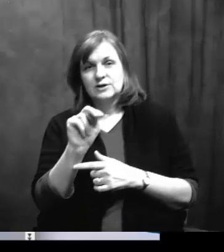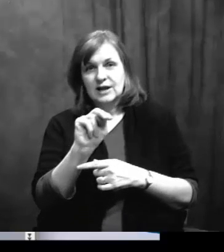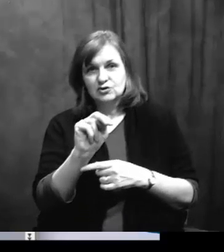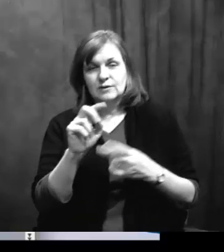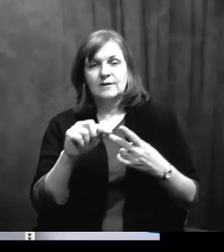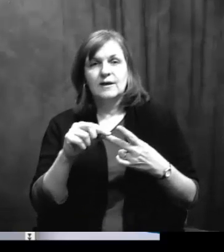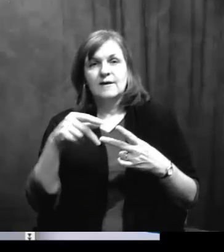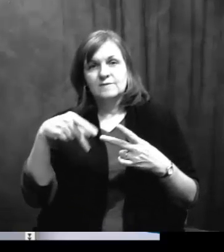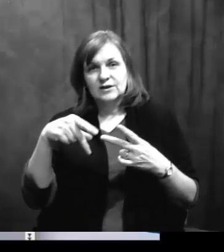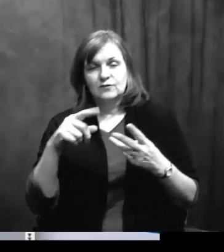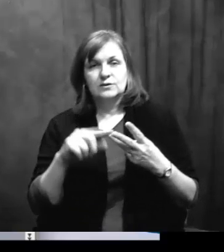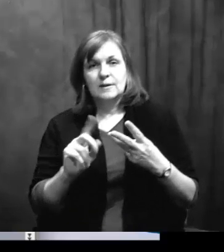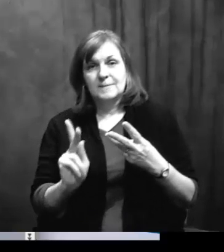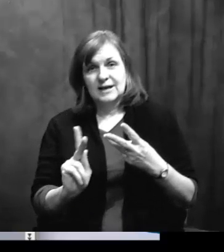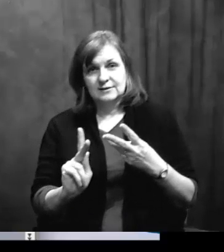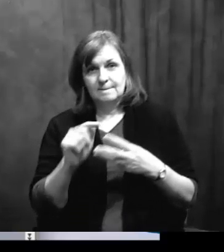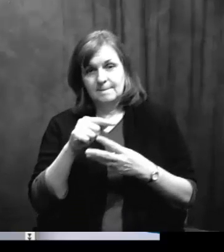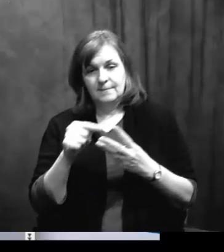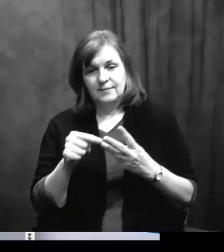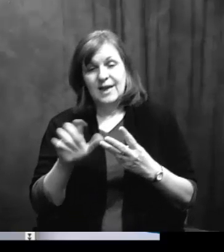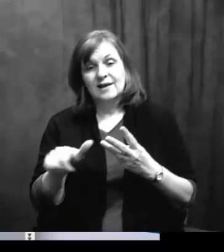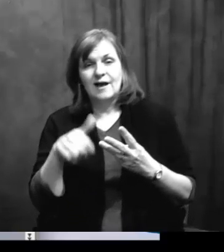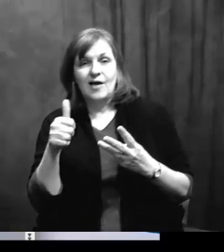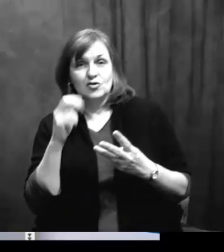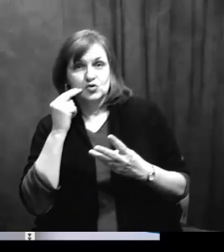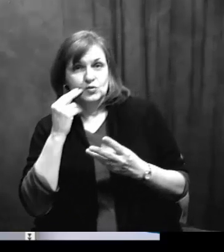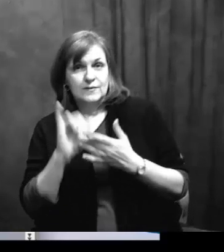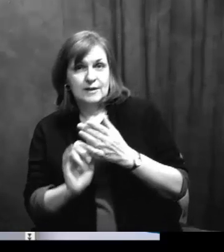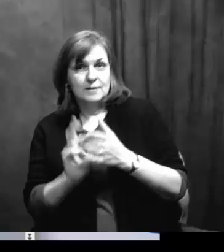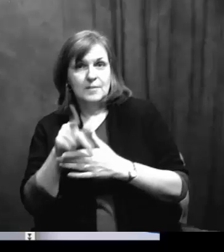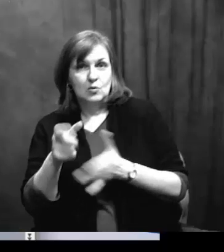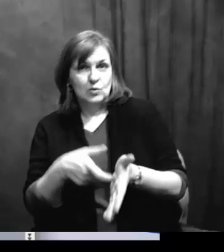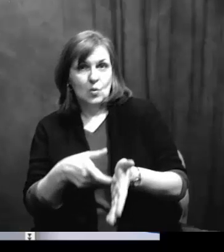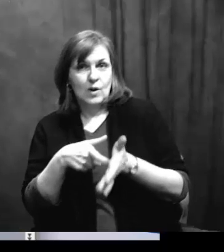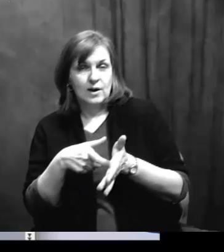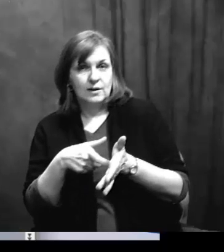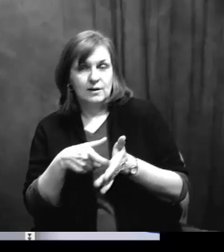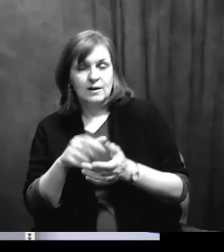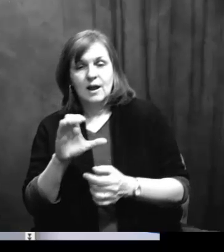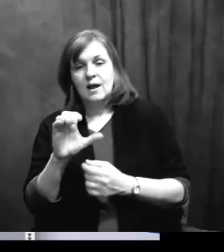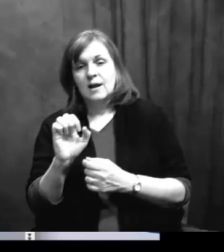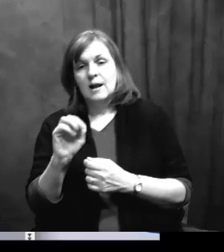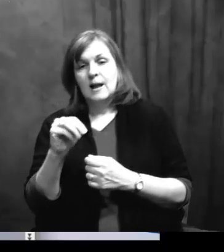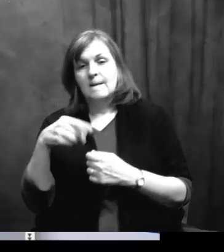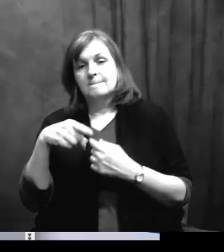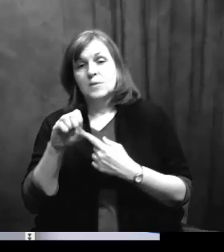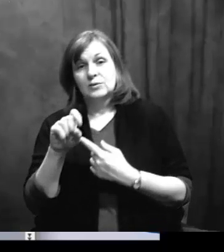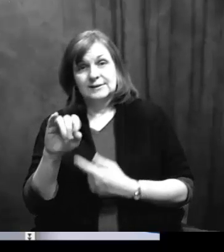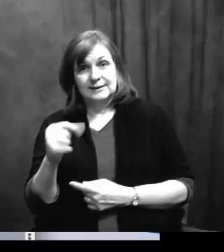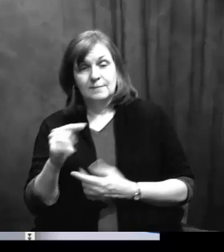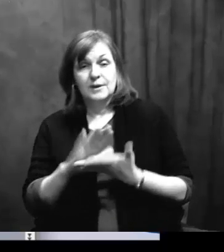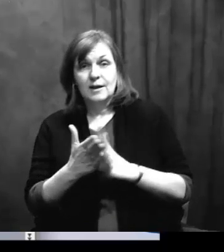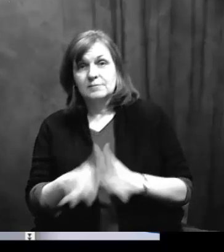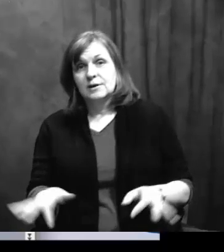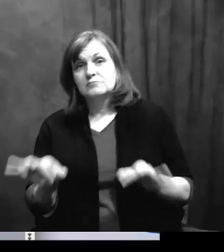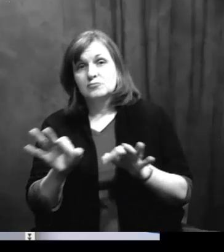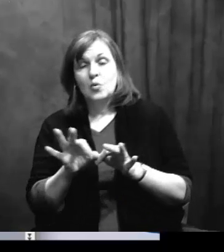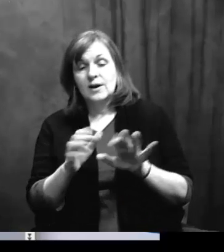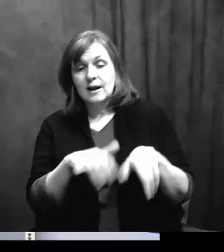balanced ratio of nitrogen, phosphorus, and potassium, and other nutrients that the plants